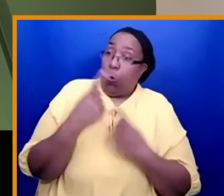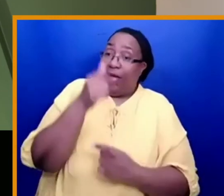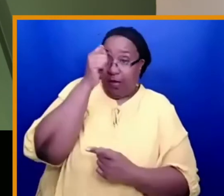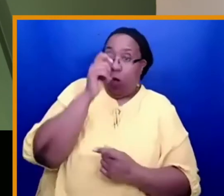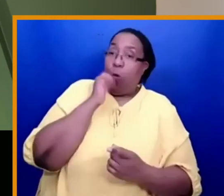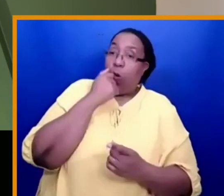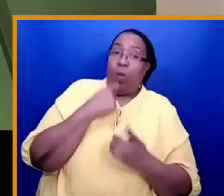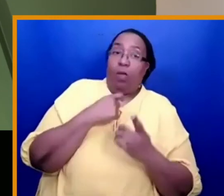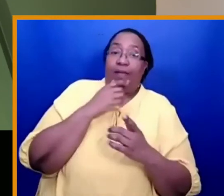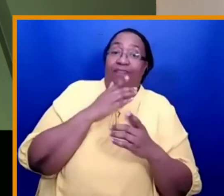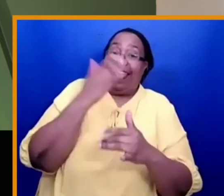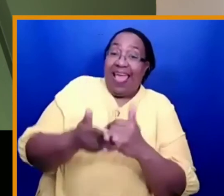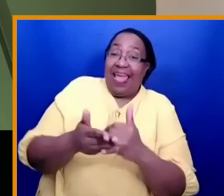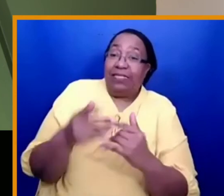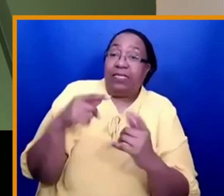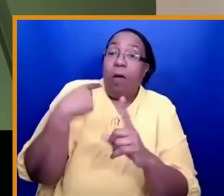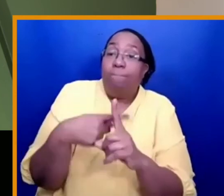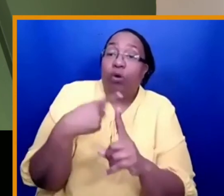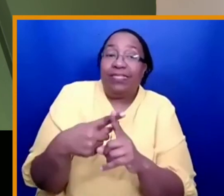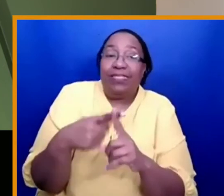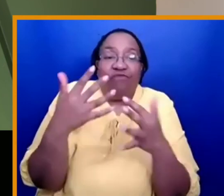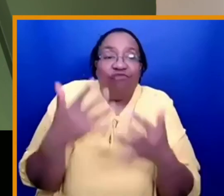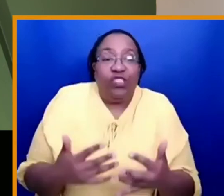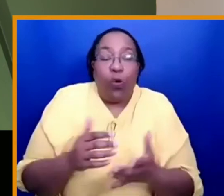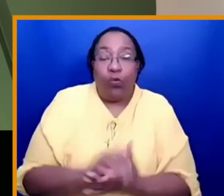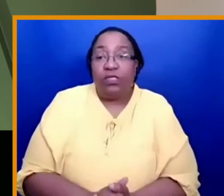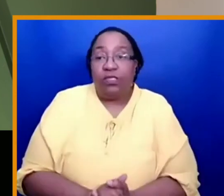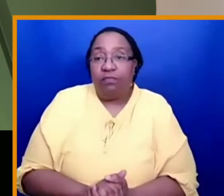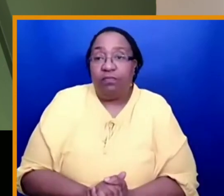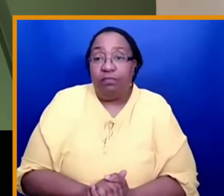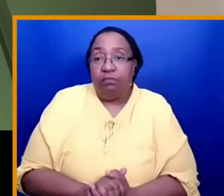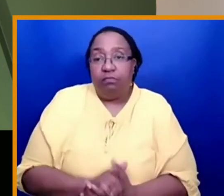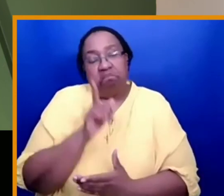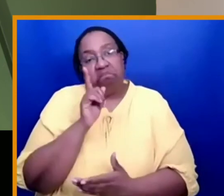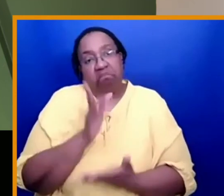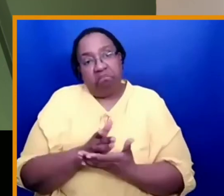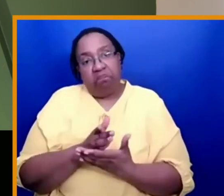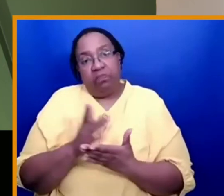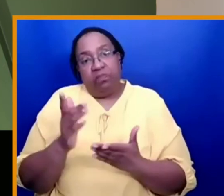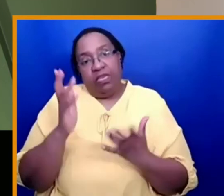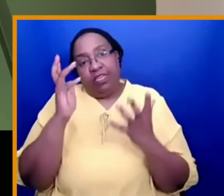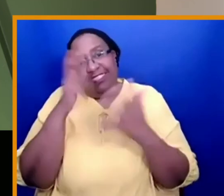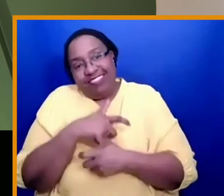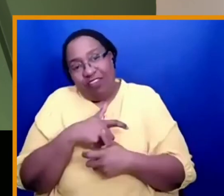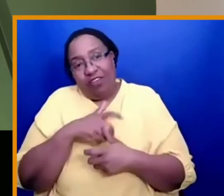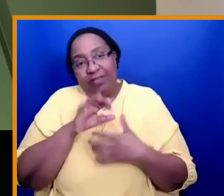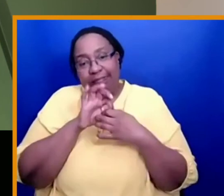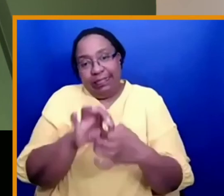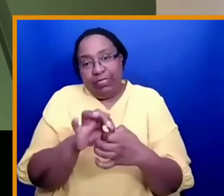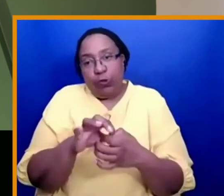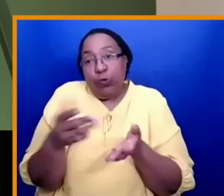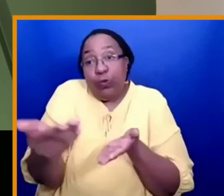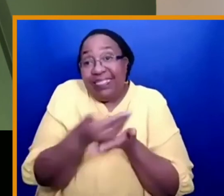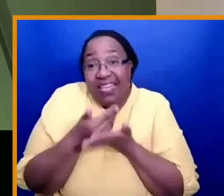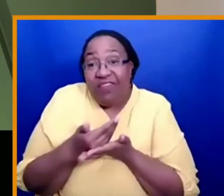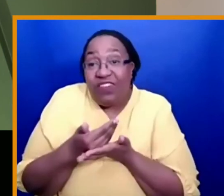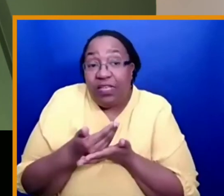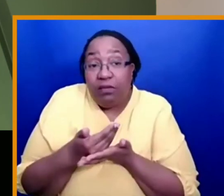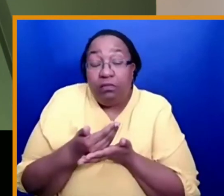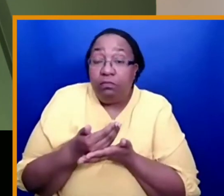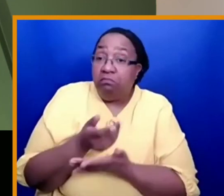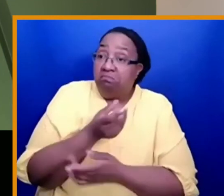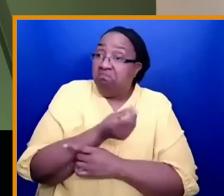results. Now, there will be concerns, obviously, and questions over safety, whether this will allow those who wish to do society harm